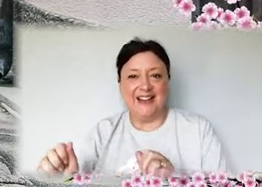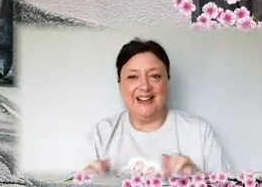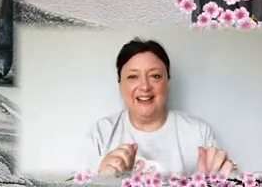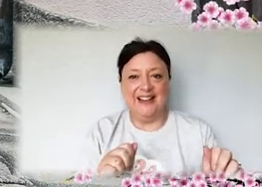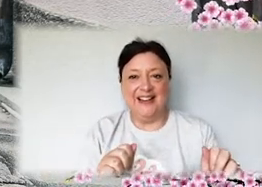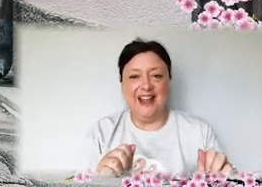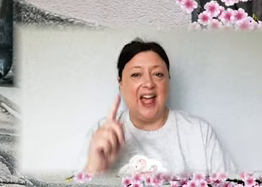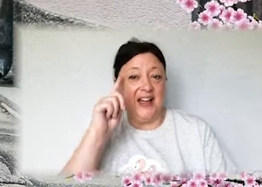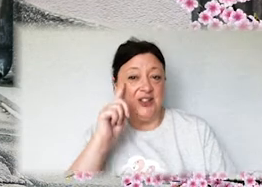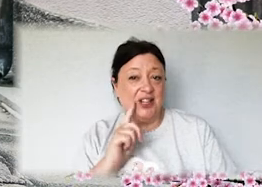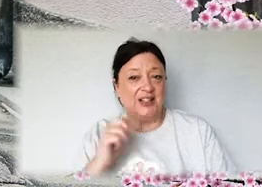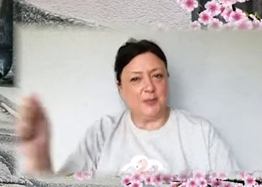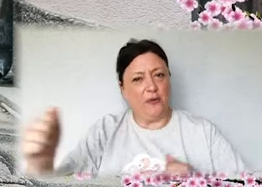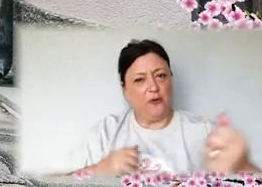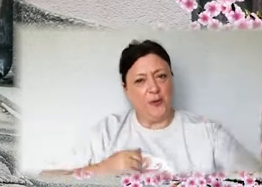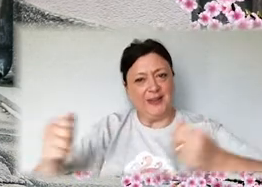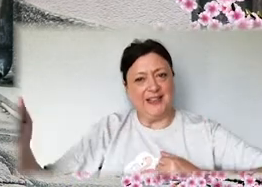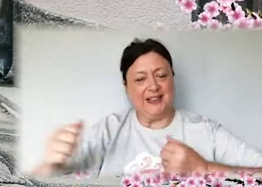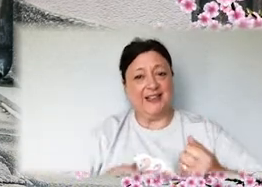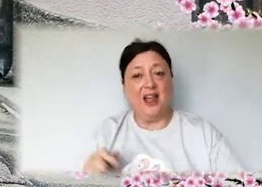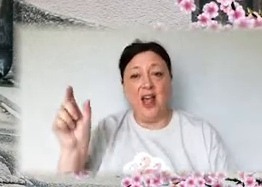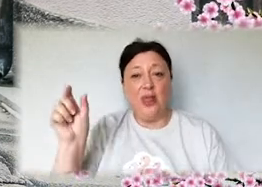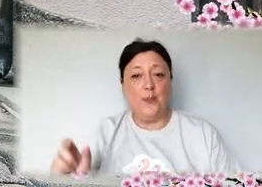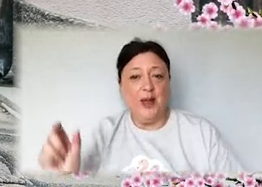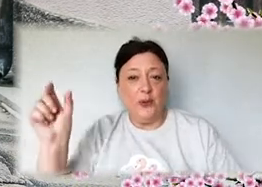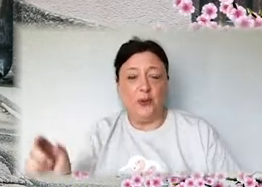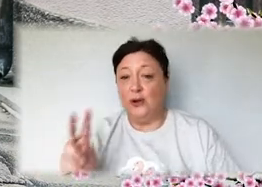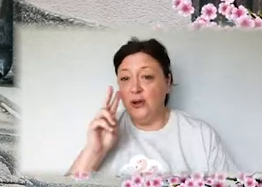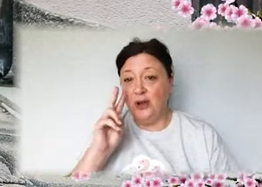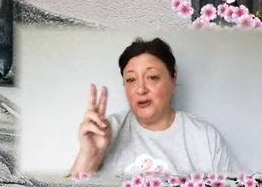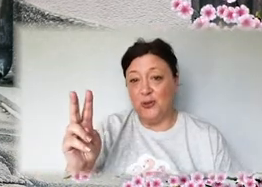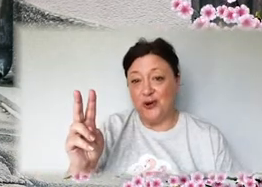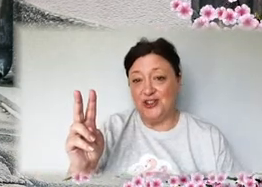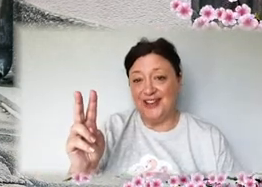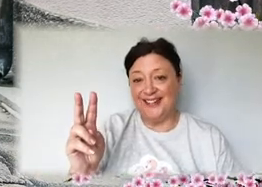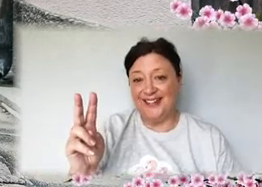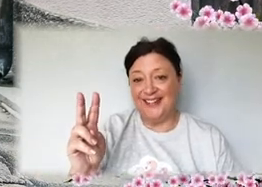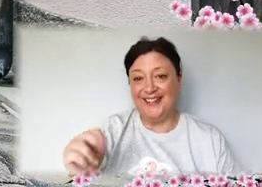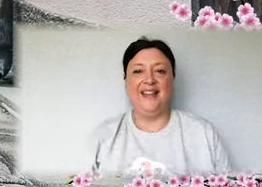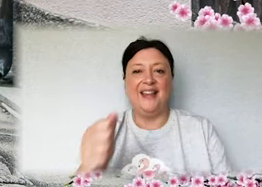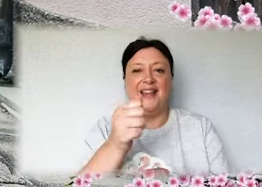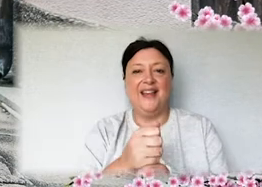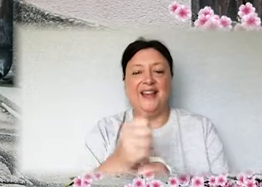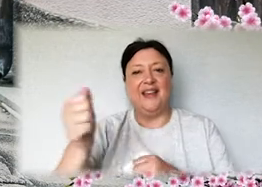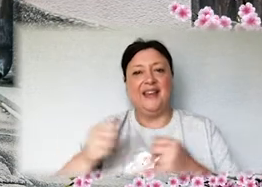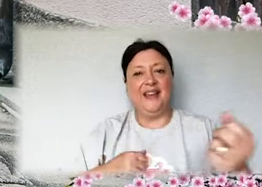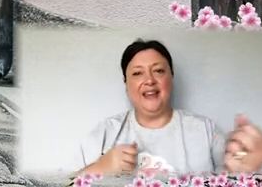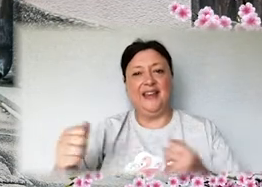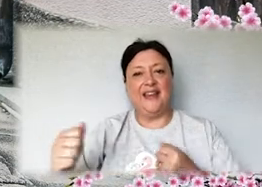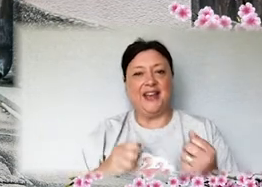watch. Geisha means person of art. Now, in a dance by